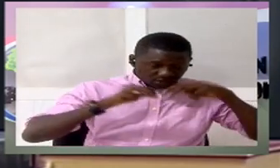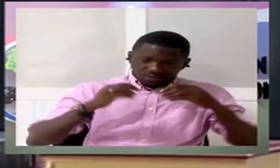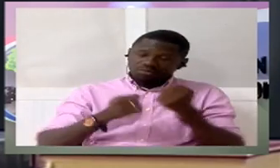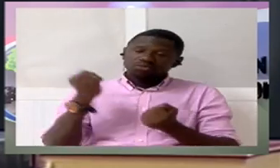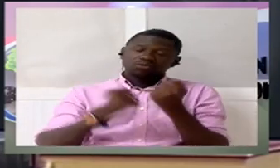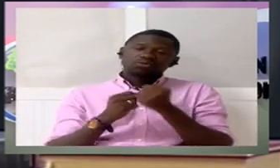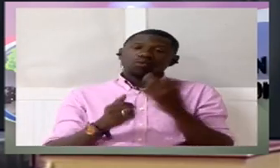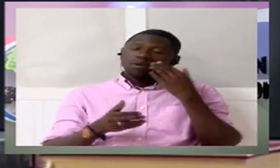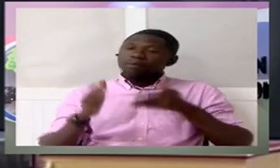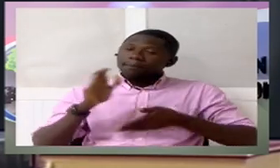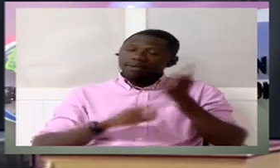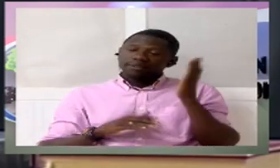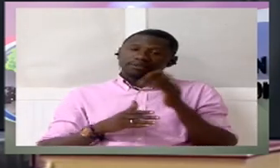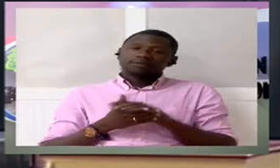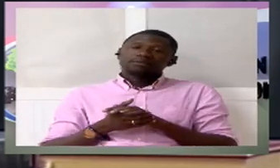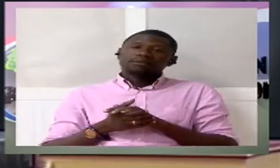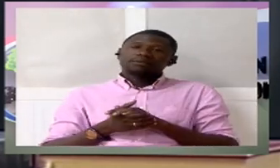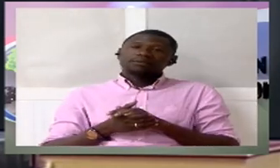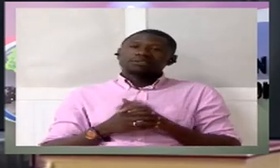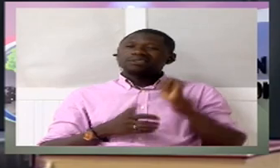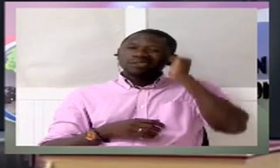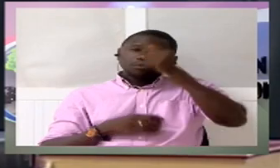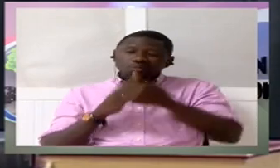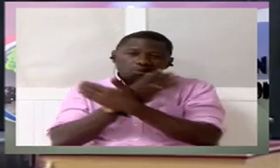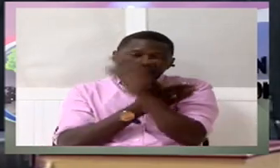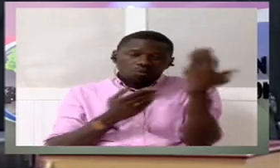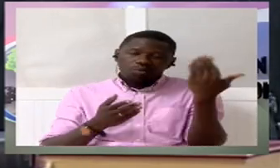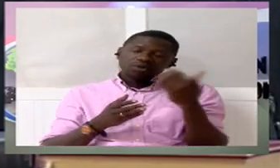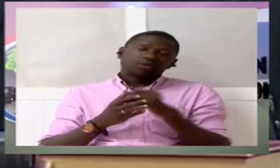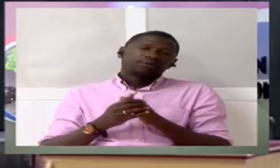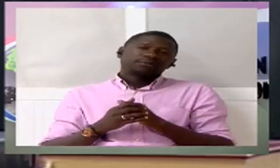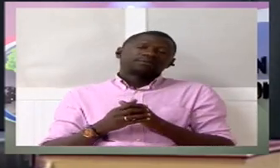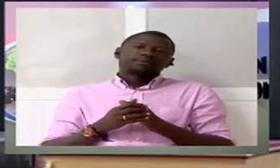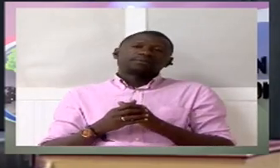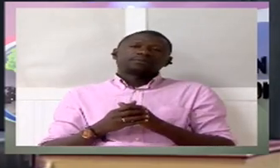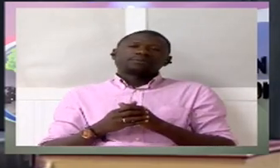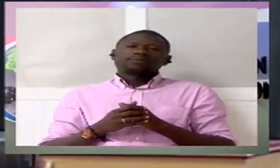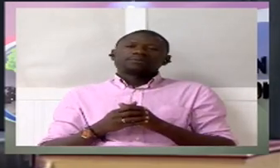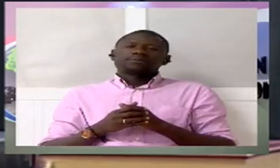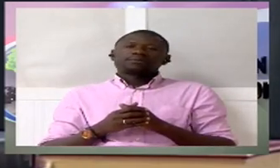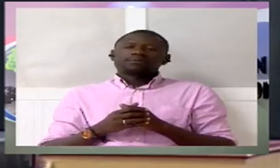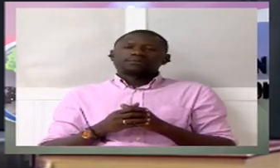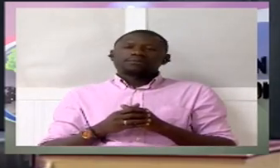vehicle. When we passed, the following morning,